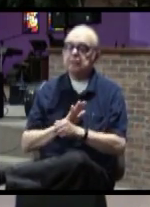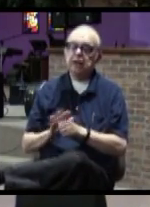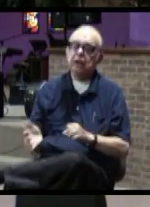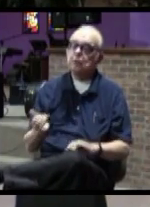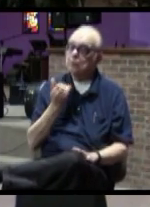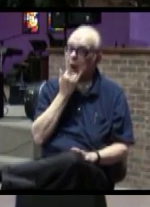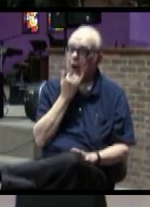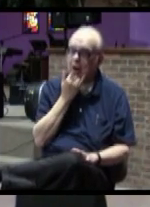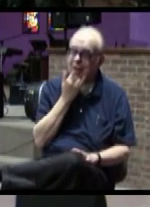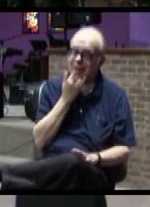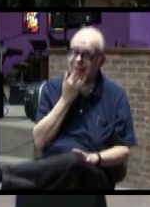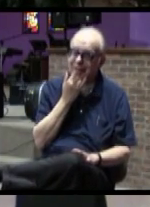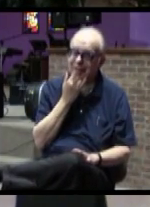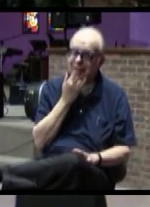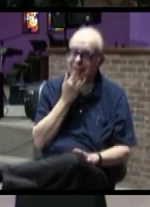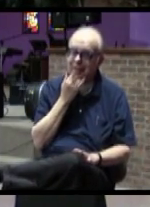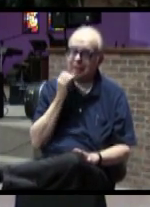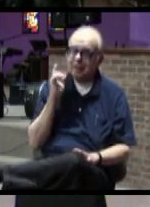That is absolutely wrong.